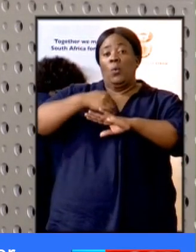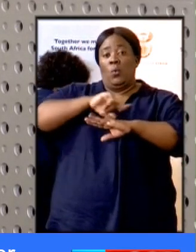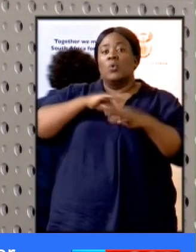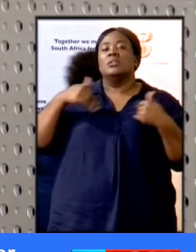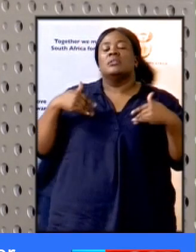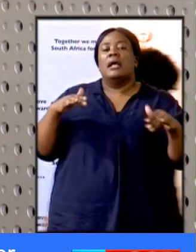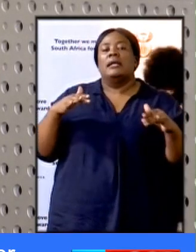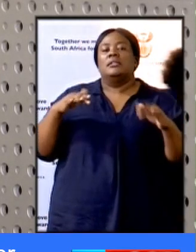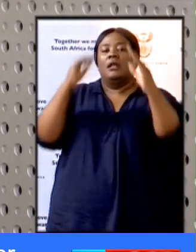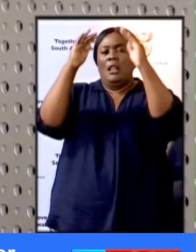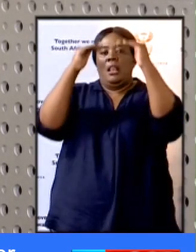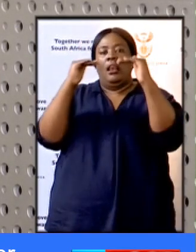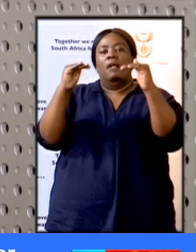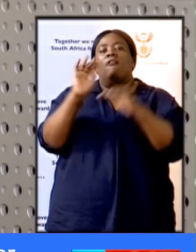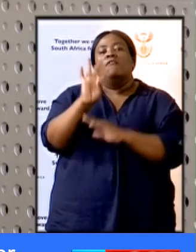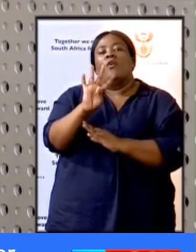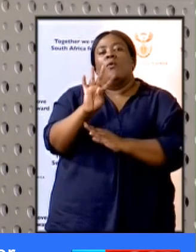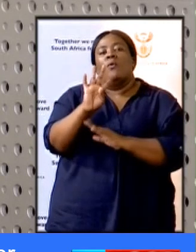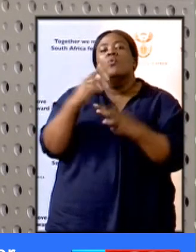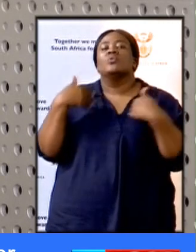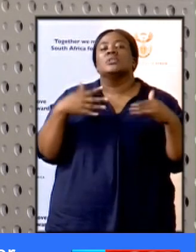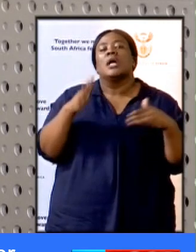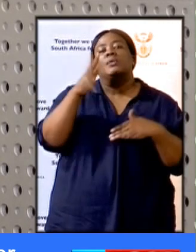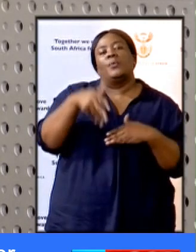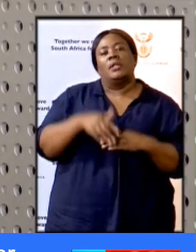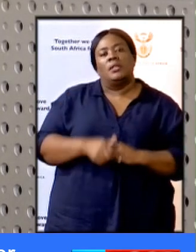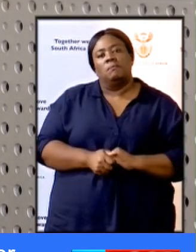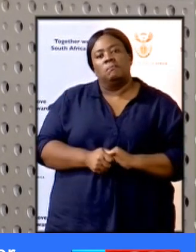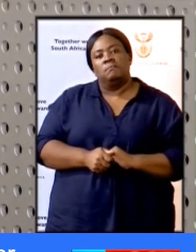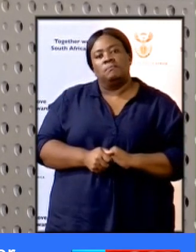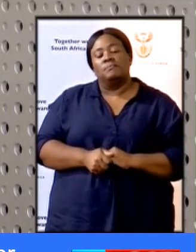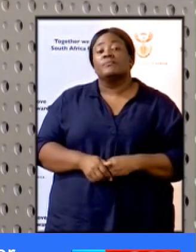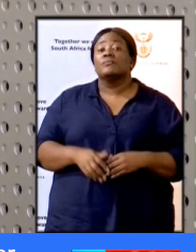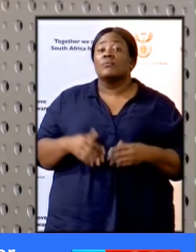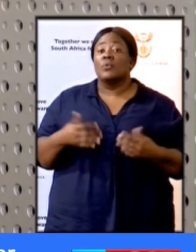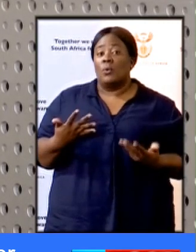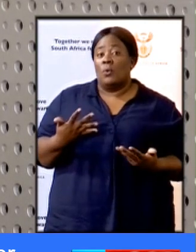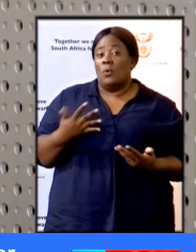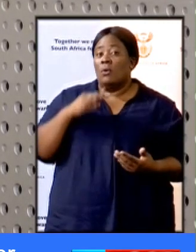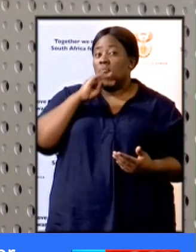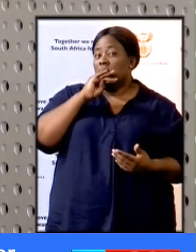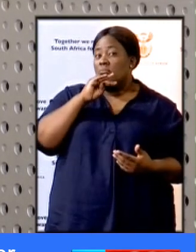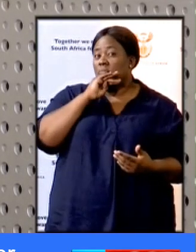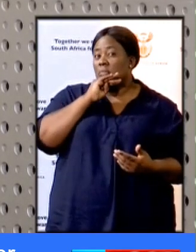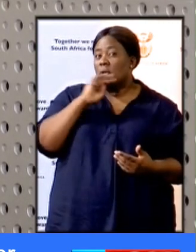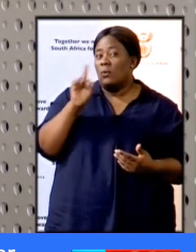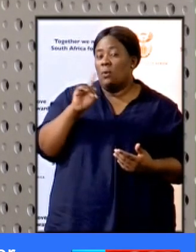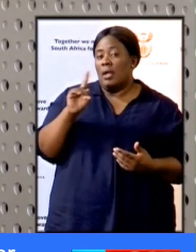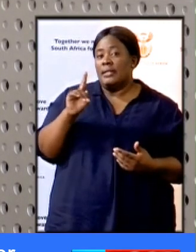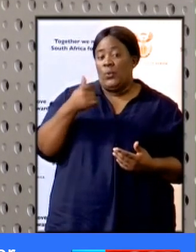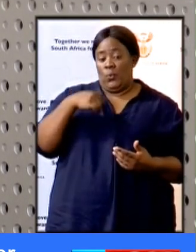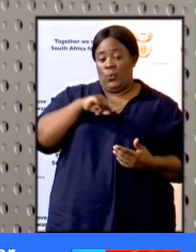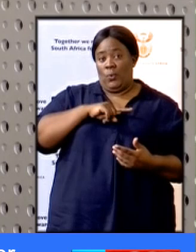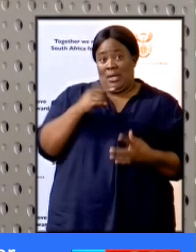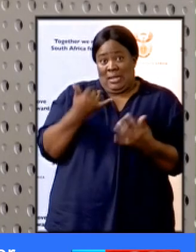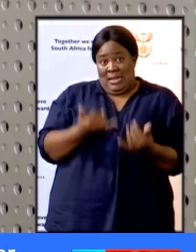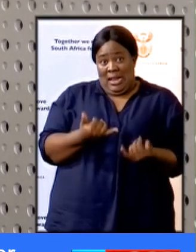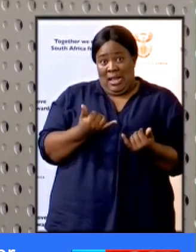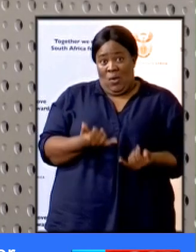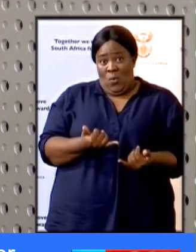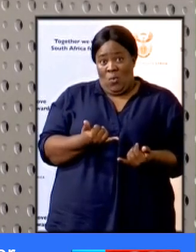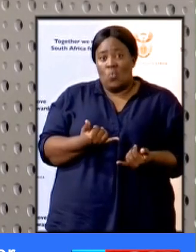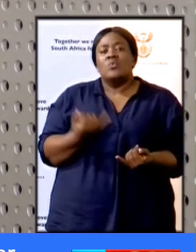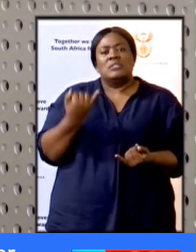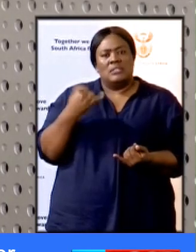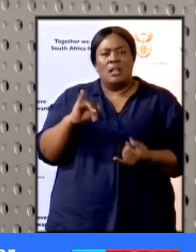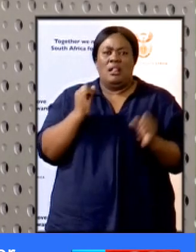stage 4 of the lockdown. So therefore, we are still under a state of